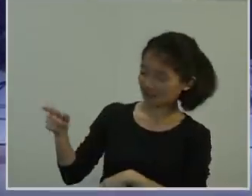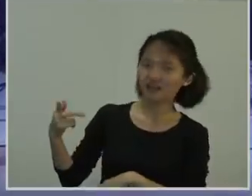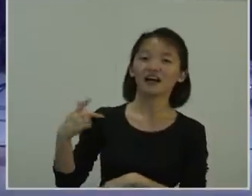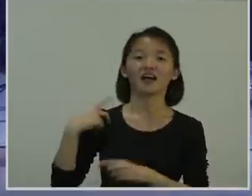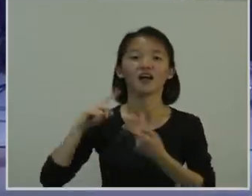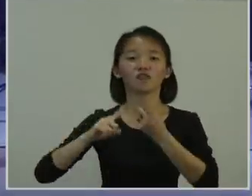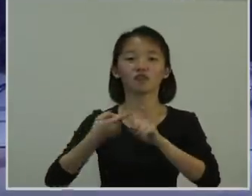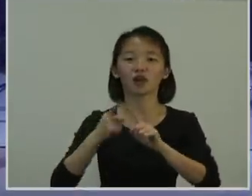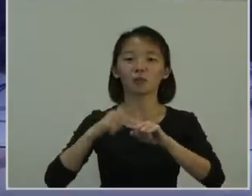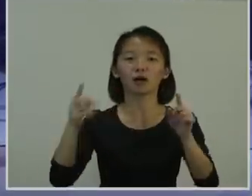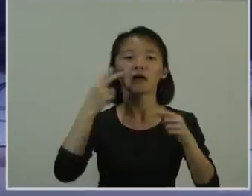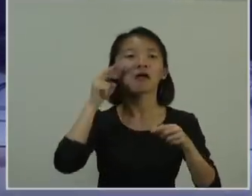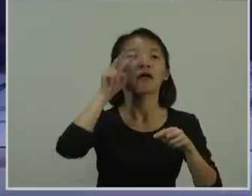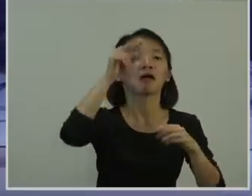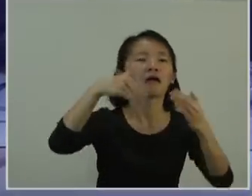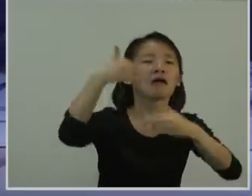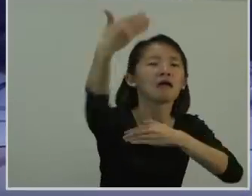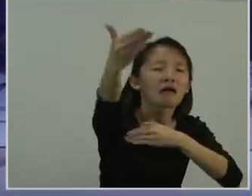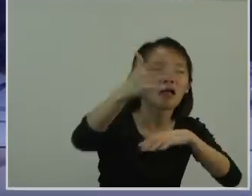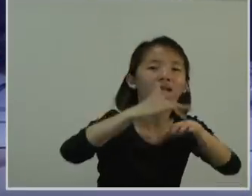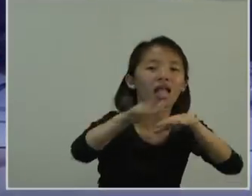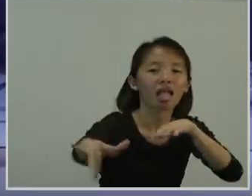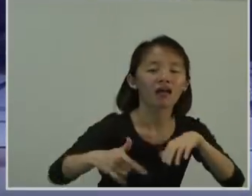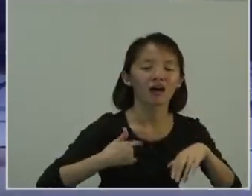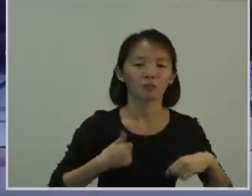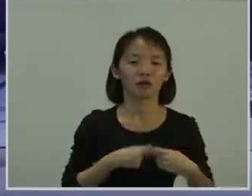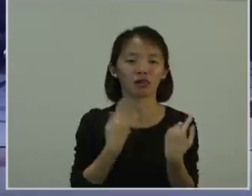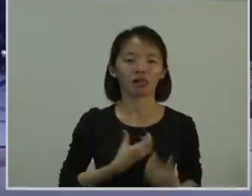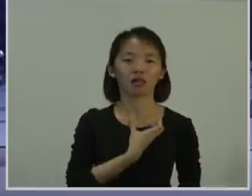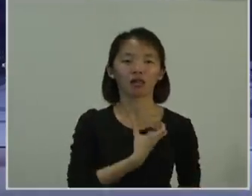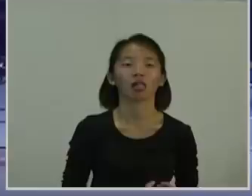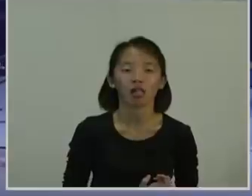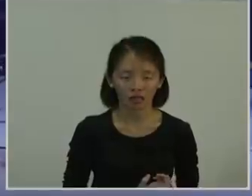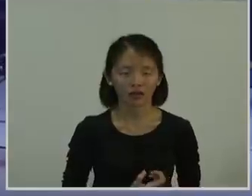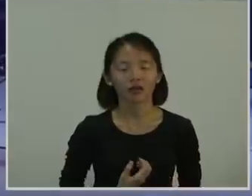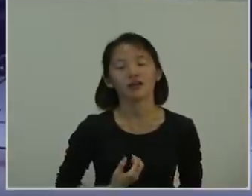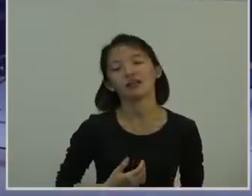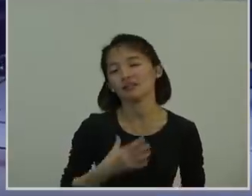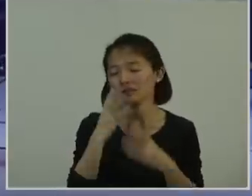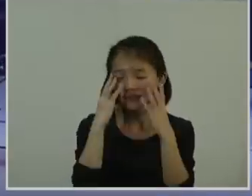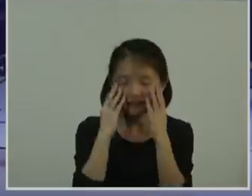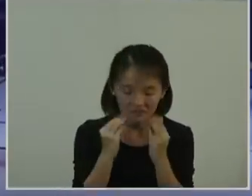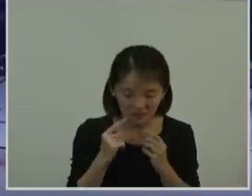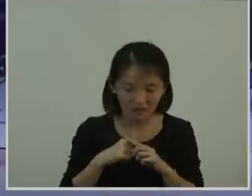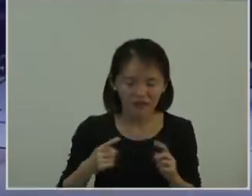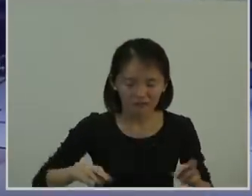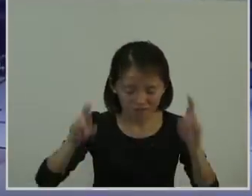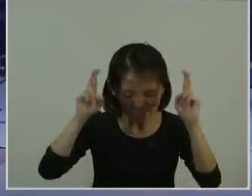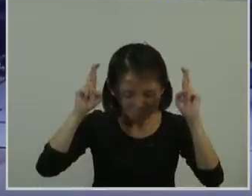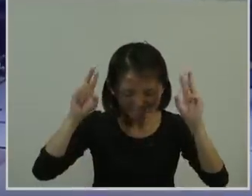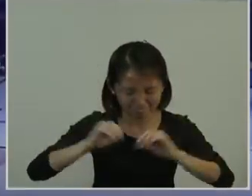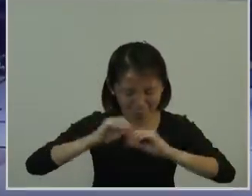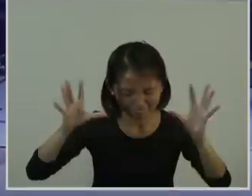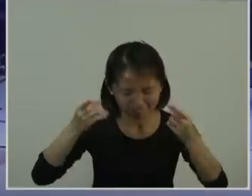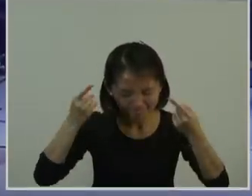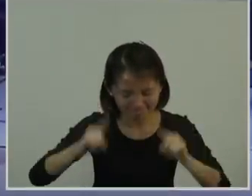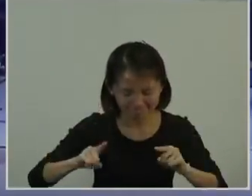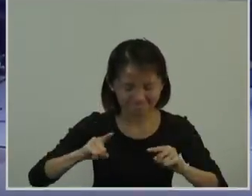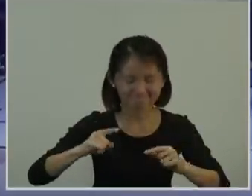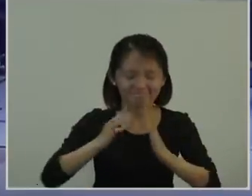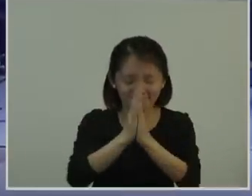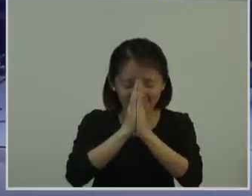was empty. Yes. And my heart sunk. Yeah. And I was really sad. But I was hoping for a miracle to happen. Yeah. And